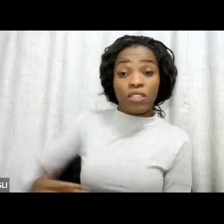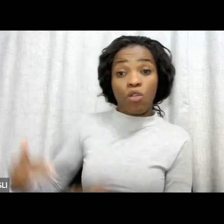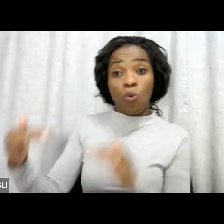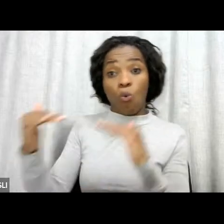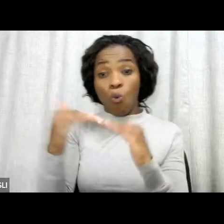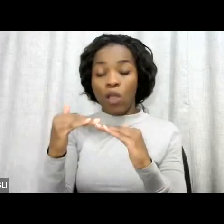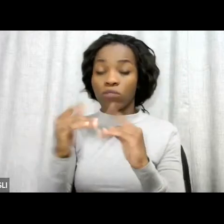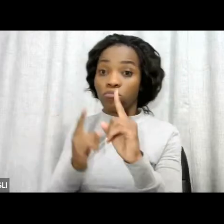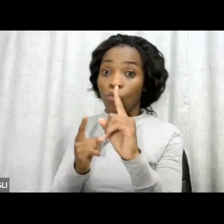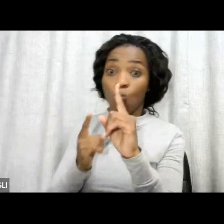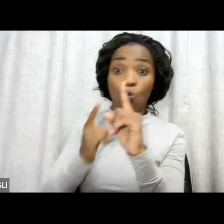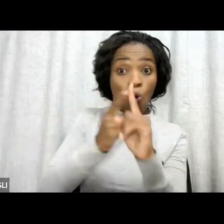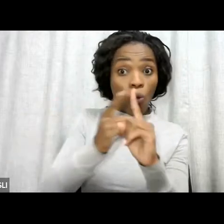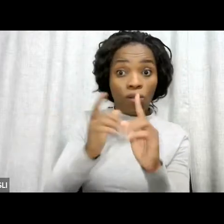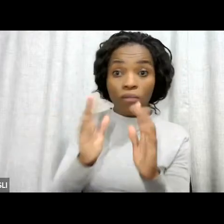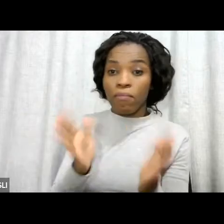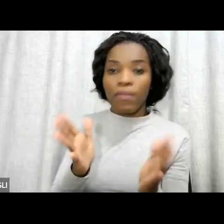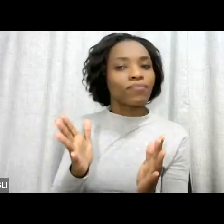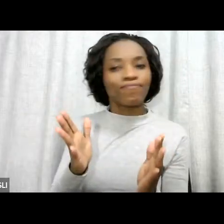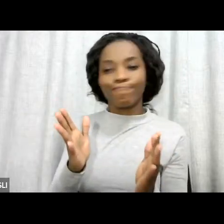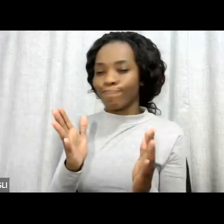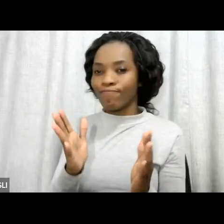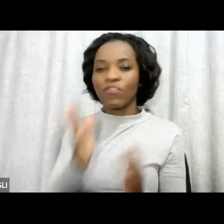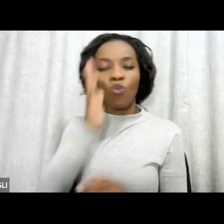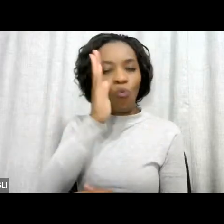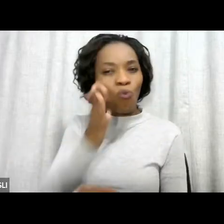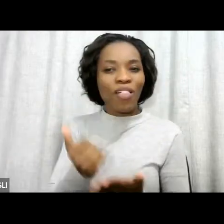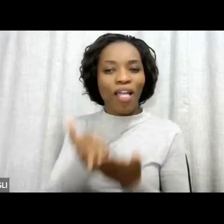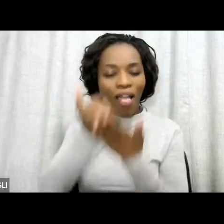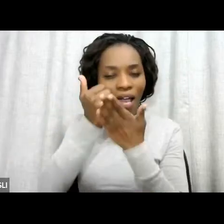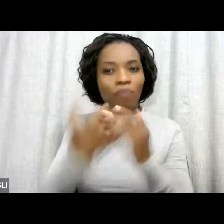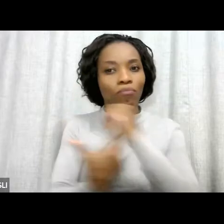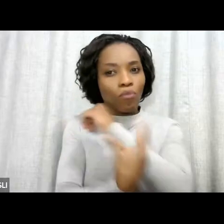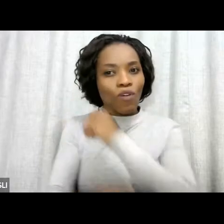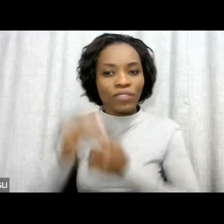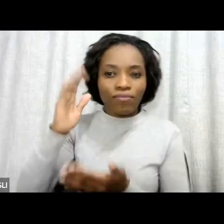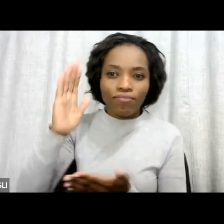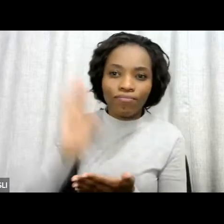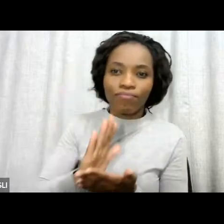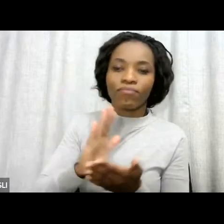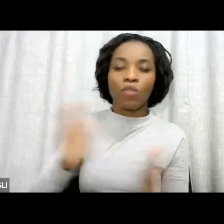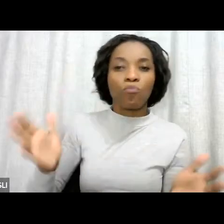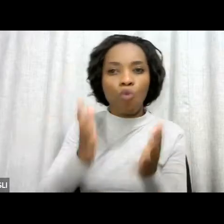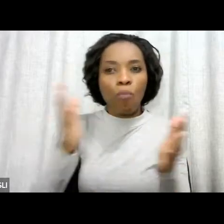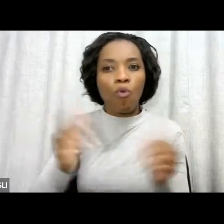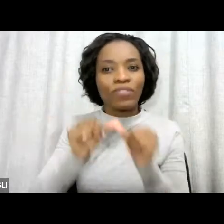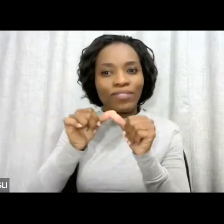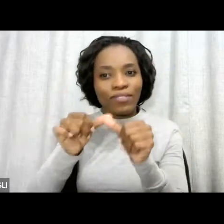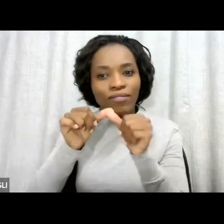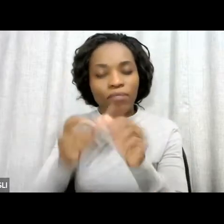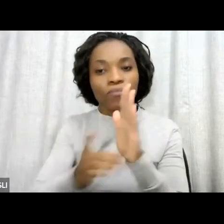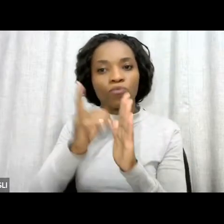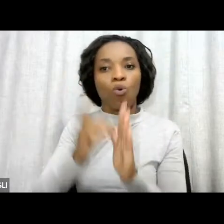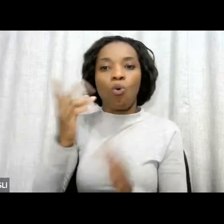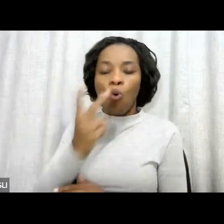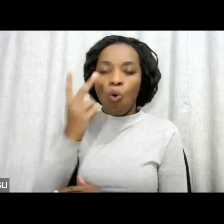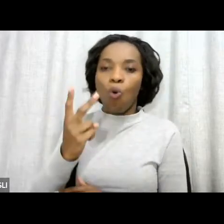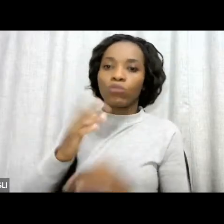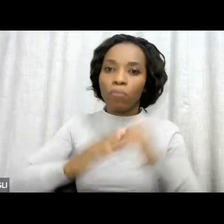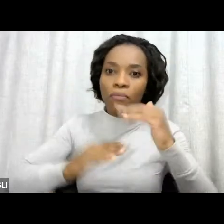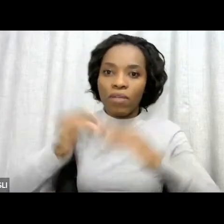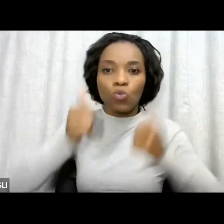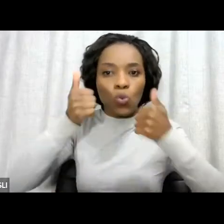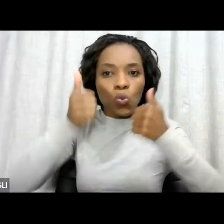meeting the challenges of reducing poverty, promoting sustainable development, and building good governance. The success of